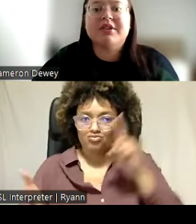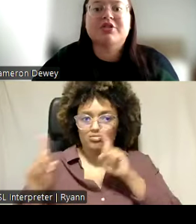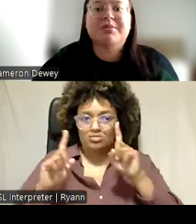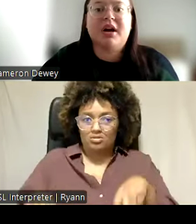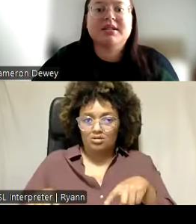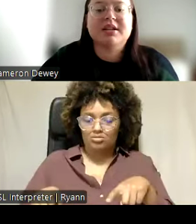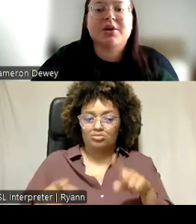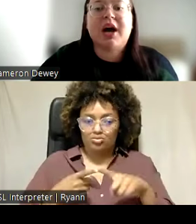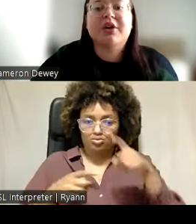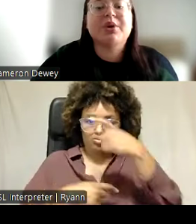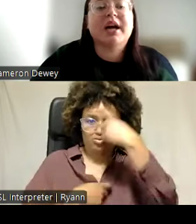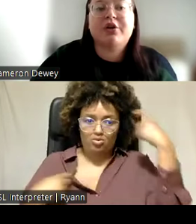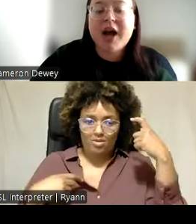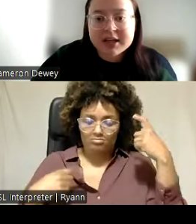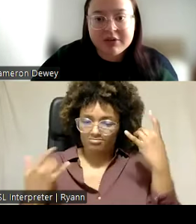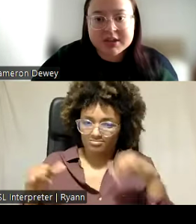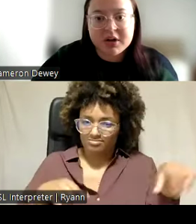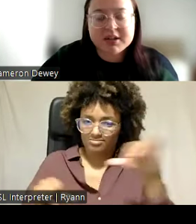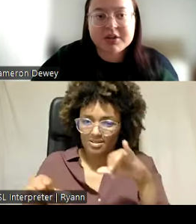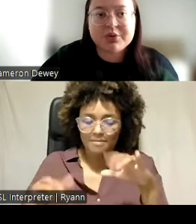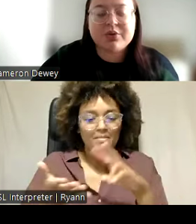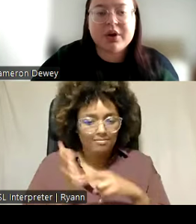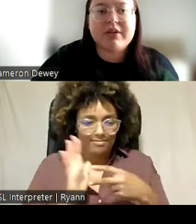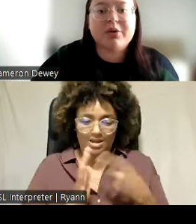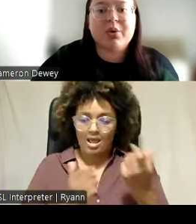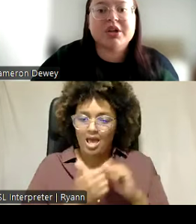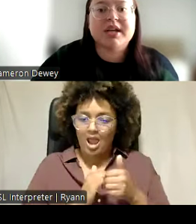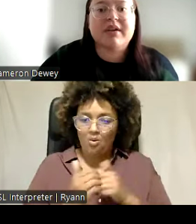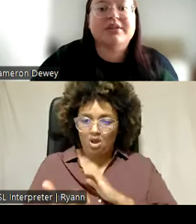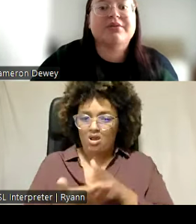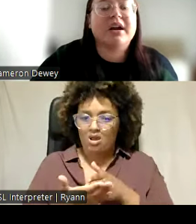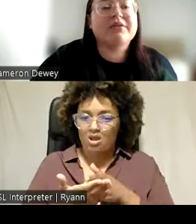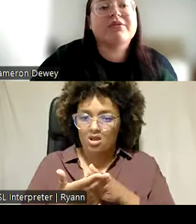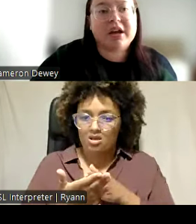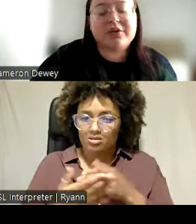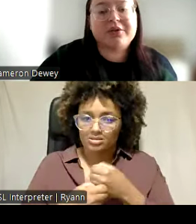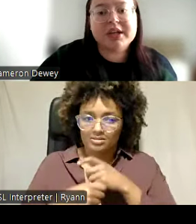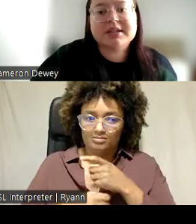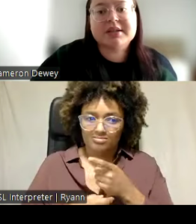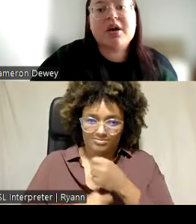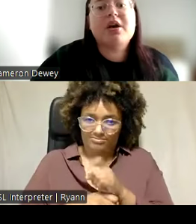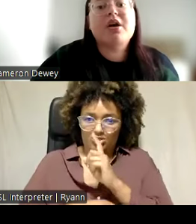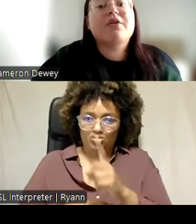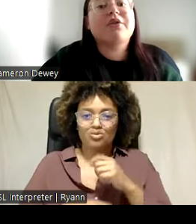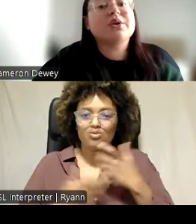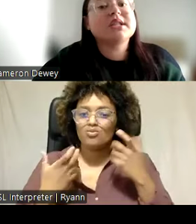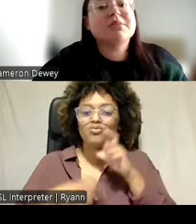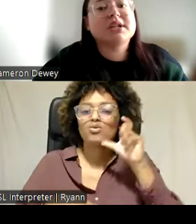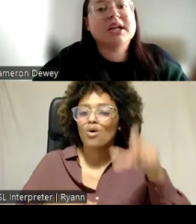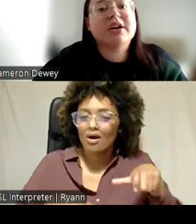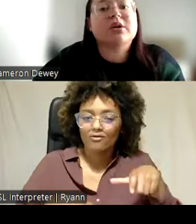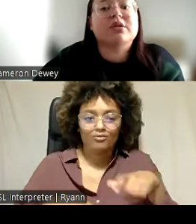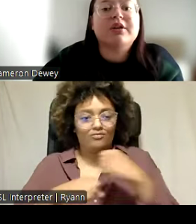us have this response. So how do we counteract that response to avoid everyone just having to fight, flight, or freeze? Folks